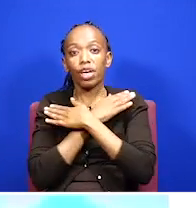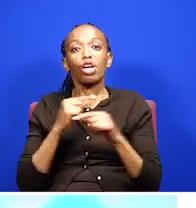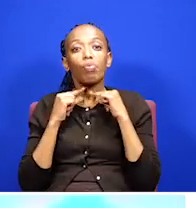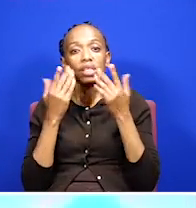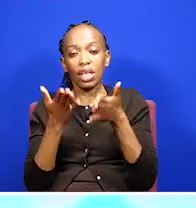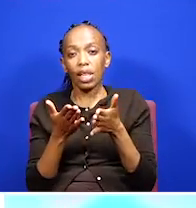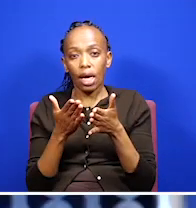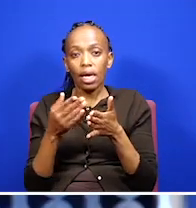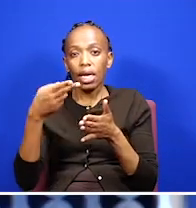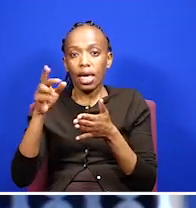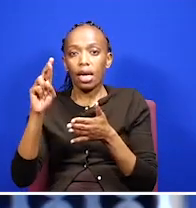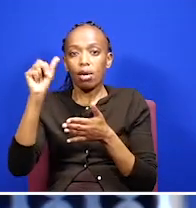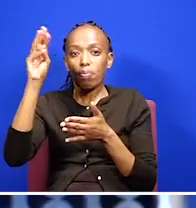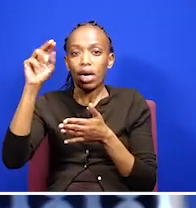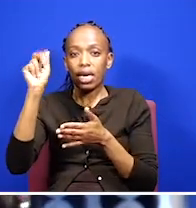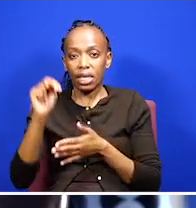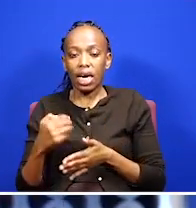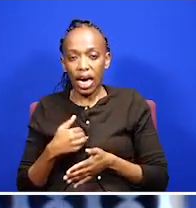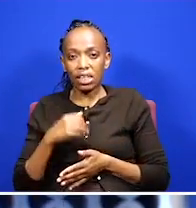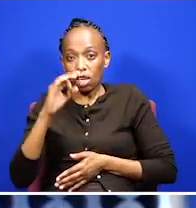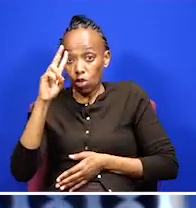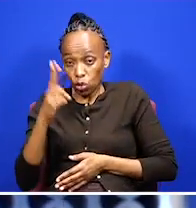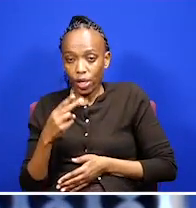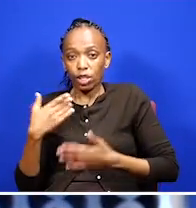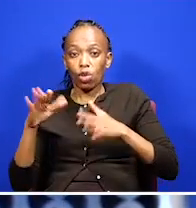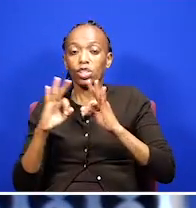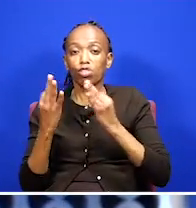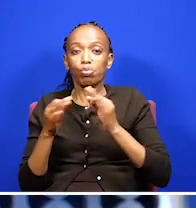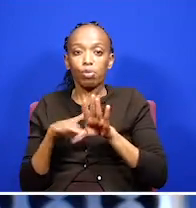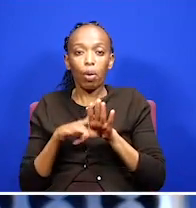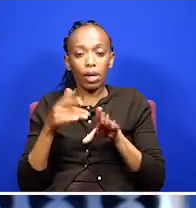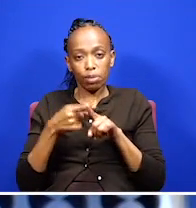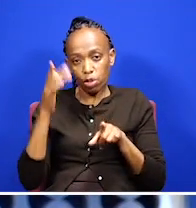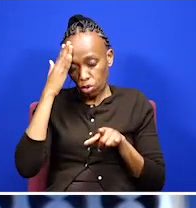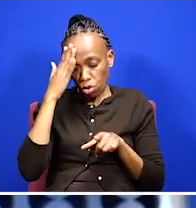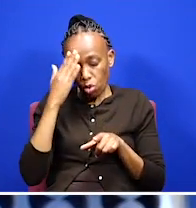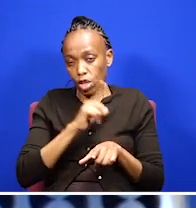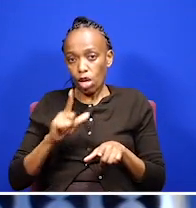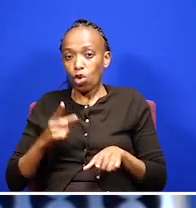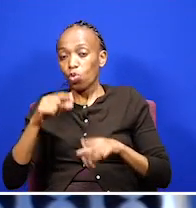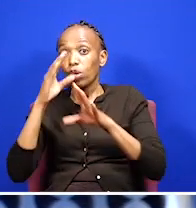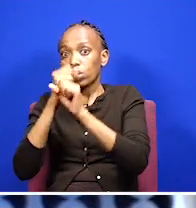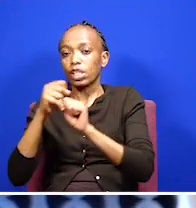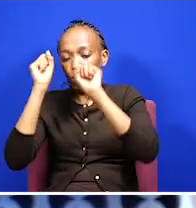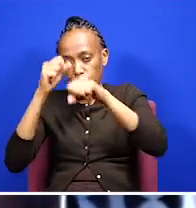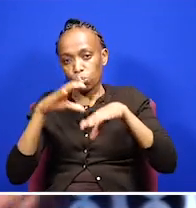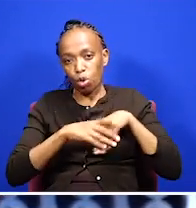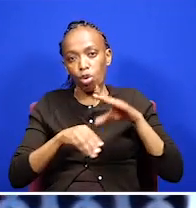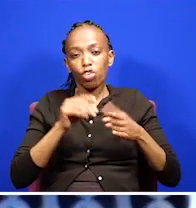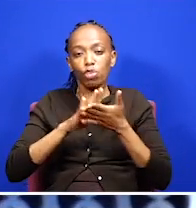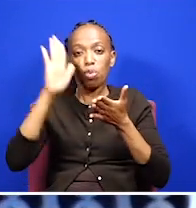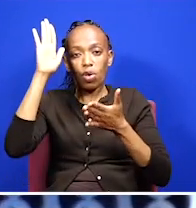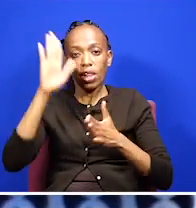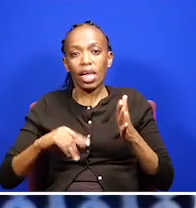there, Pastor Herman, has been bereaved, I think, twice already. But we know that the Lord whom we trust is able to comfort far more than